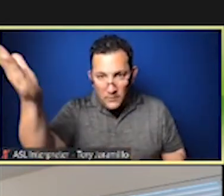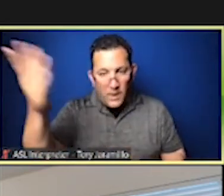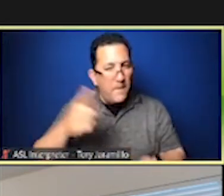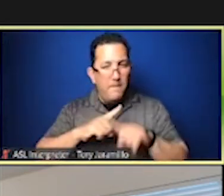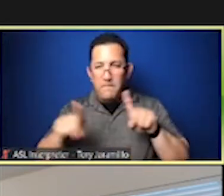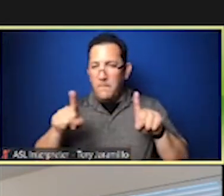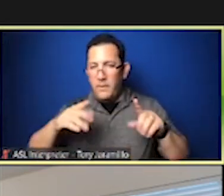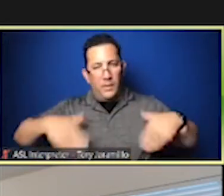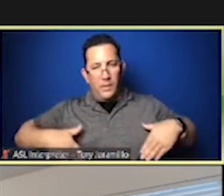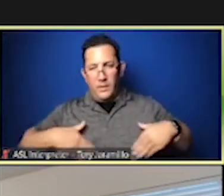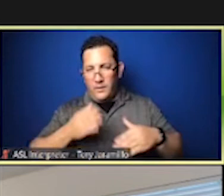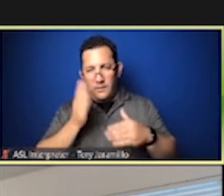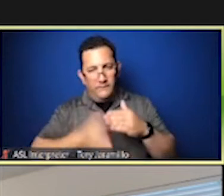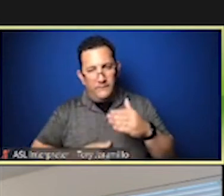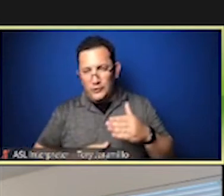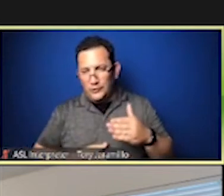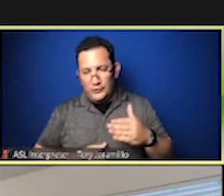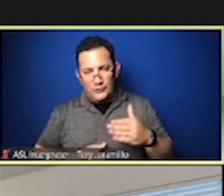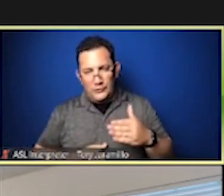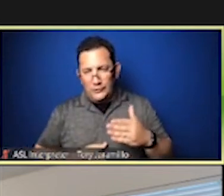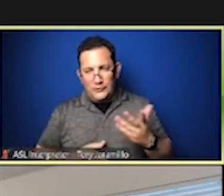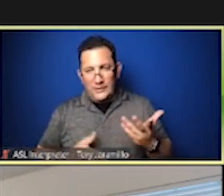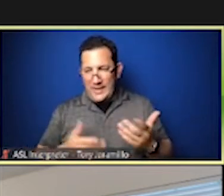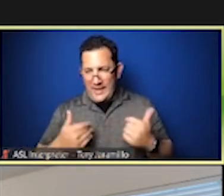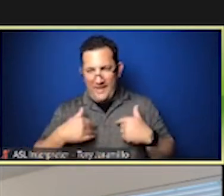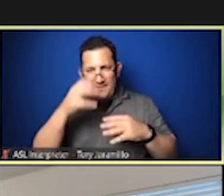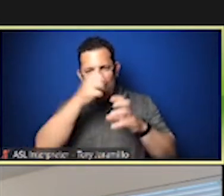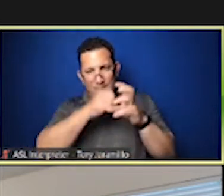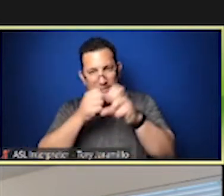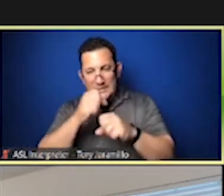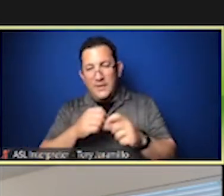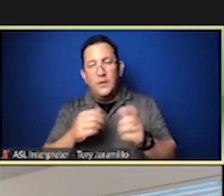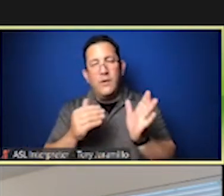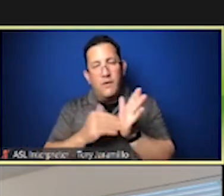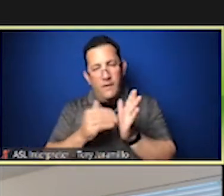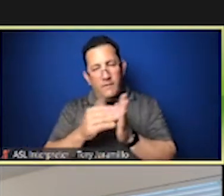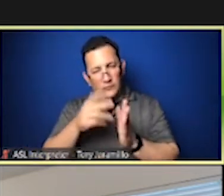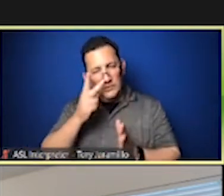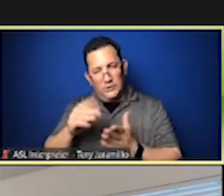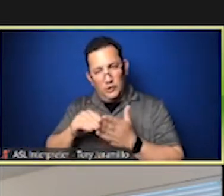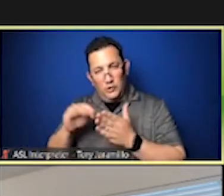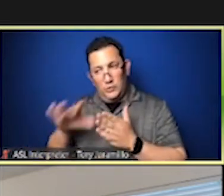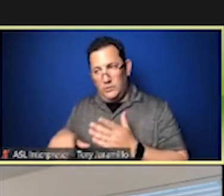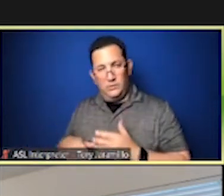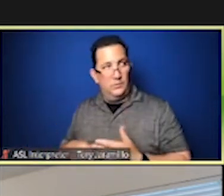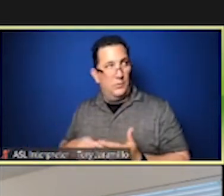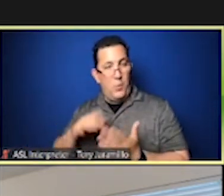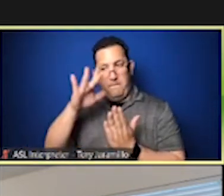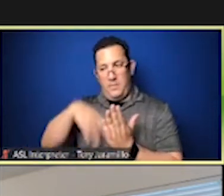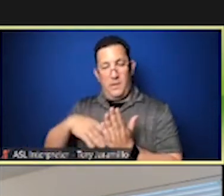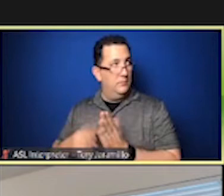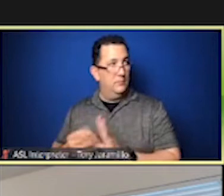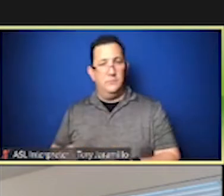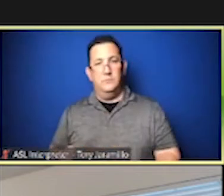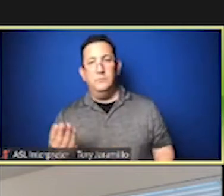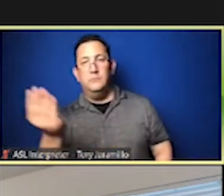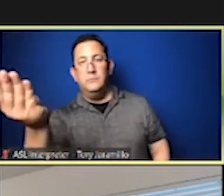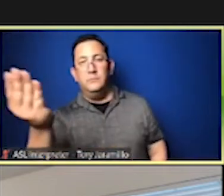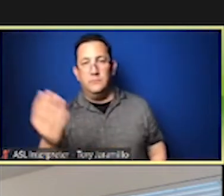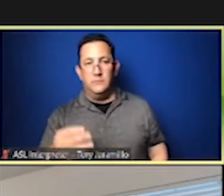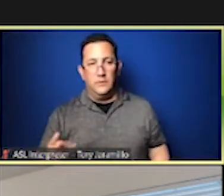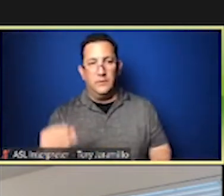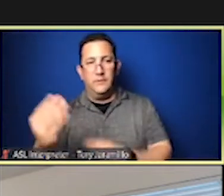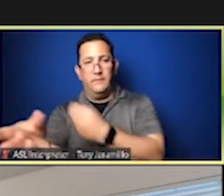missing. So it is not uncommon for students to even turn in blank or only half completed